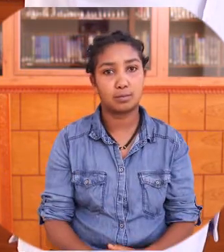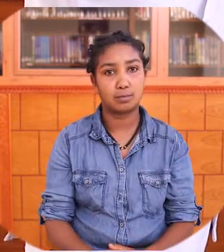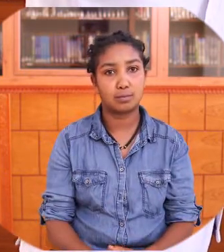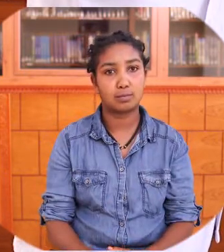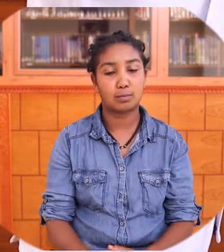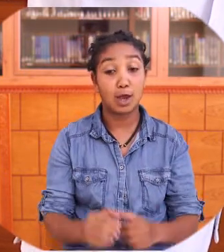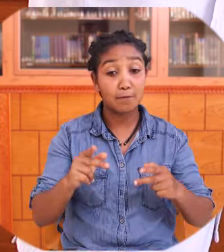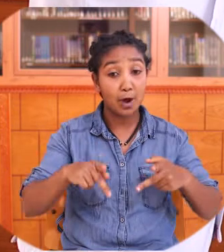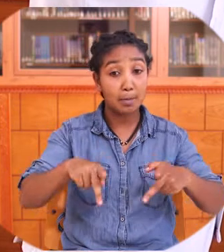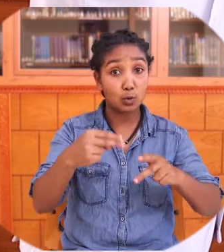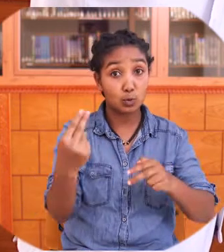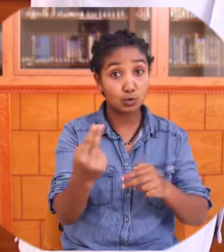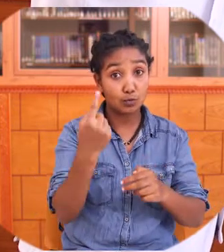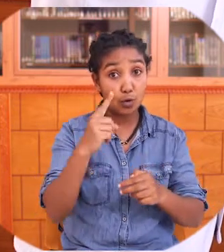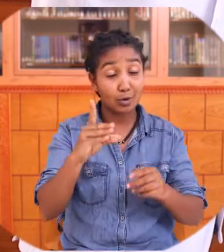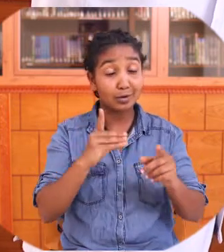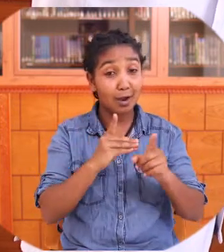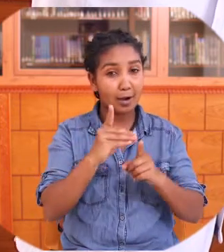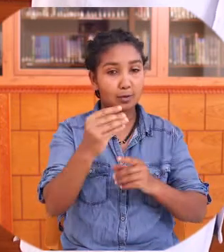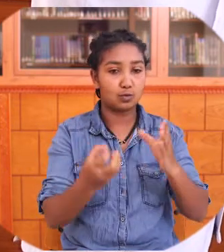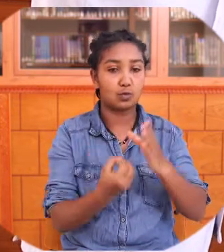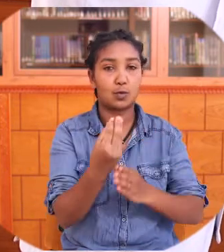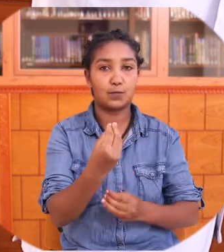Animals are used for direct source of food.